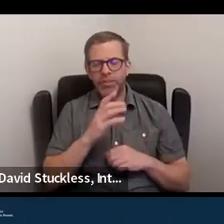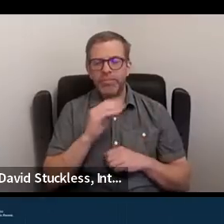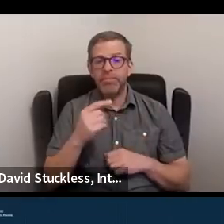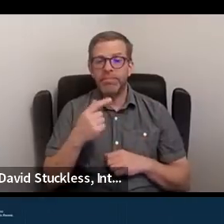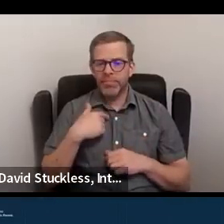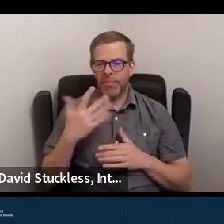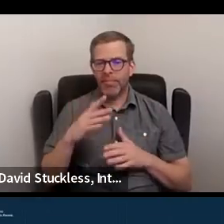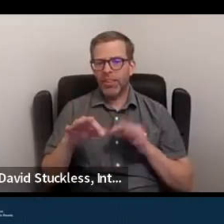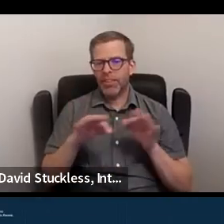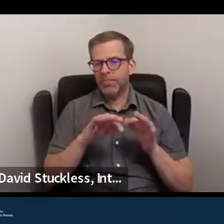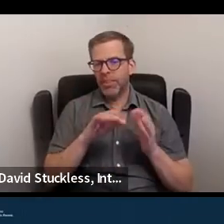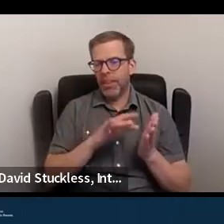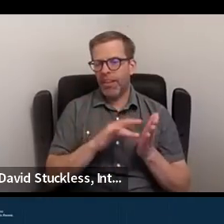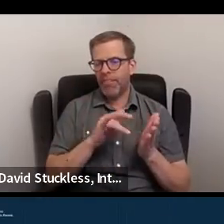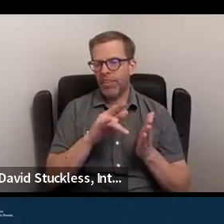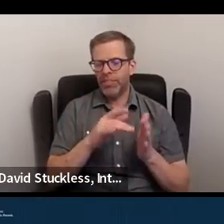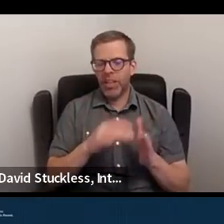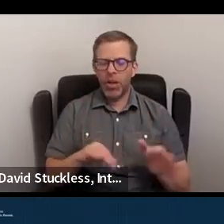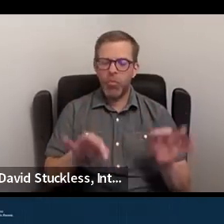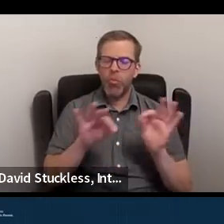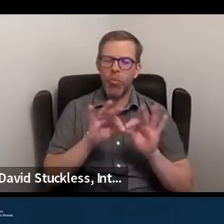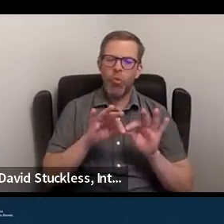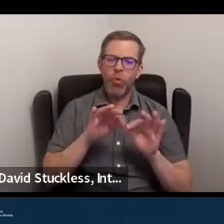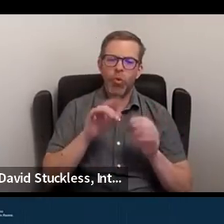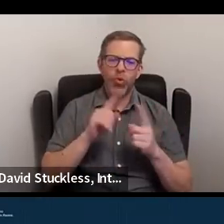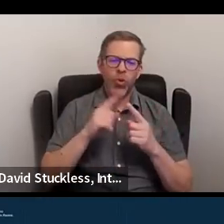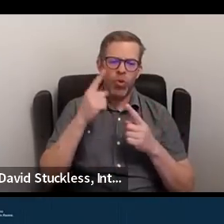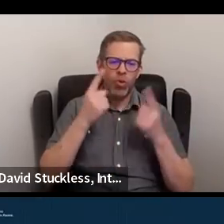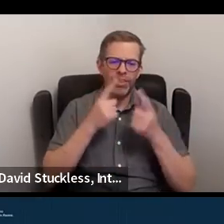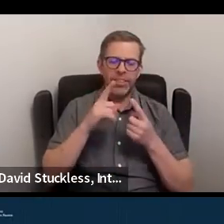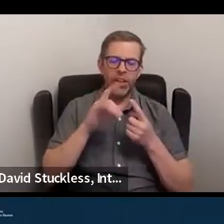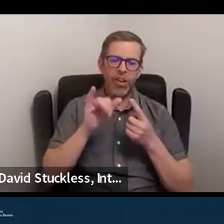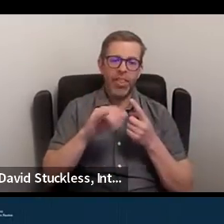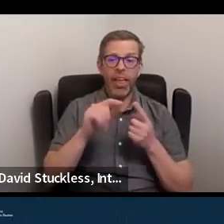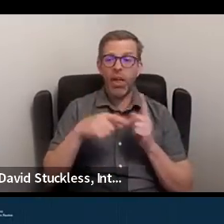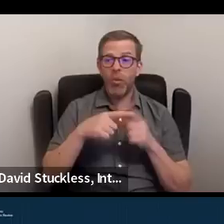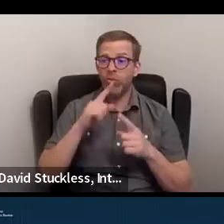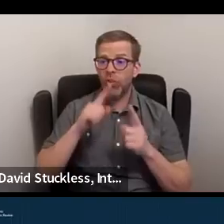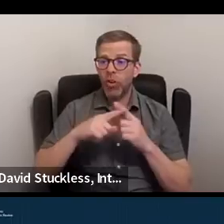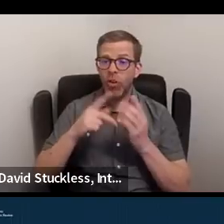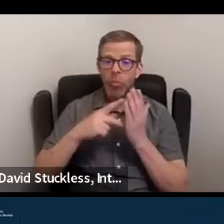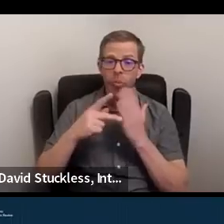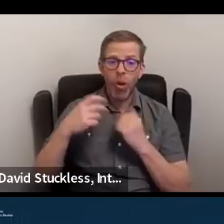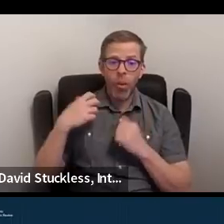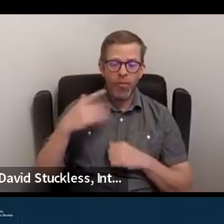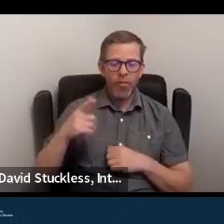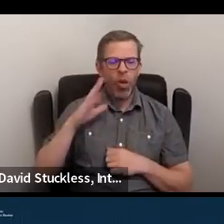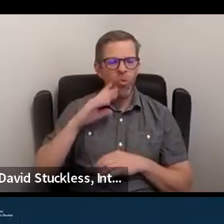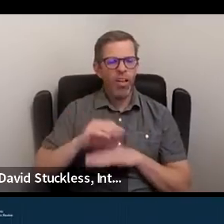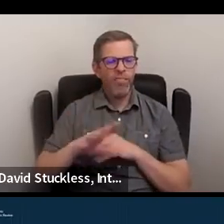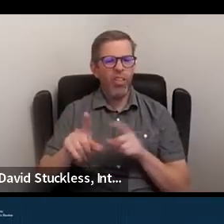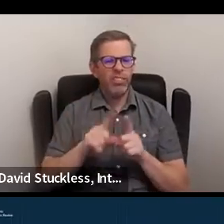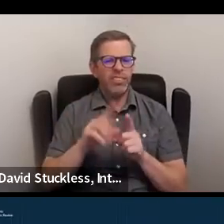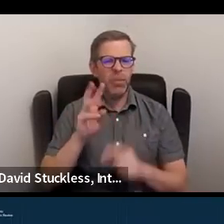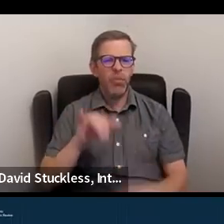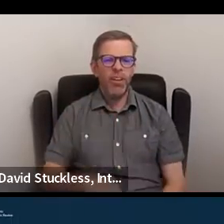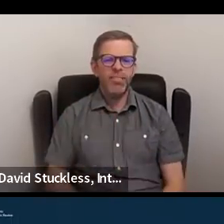explained those advantages, very important to consider those. And when you talk to a program officer, they will advise you in the same way.